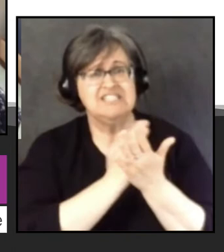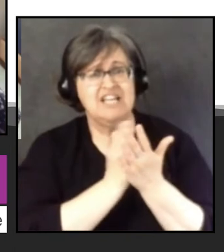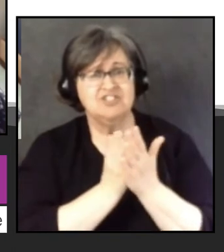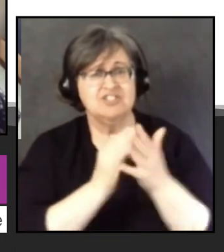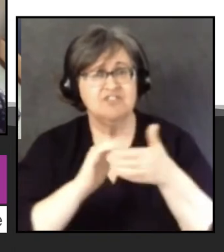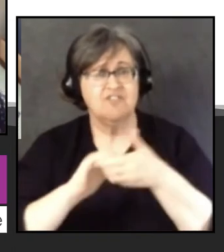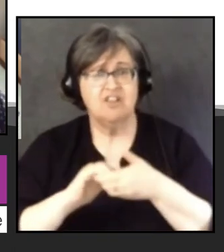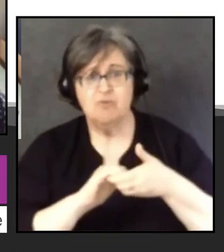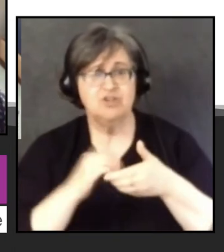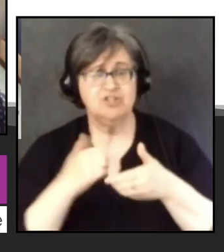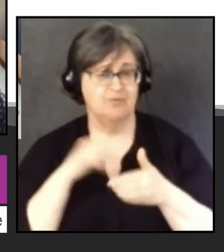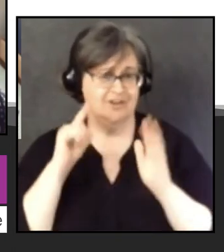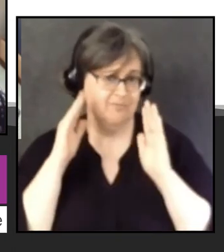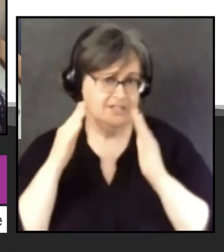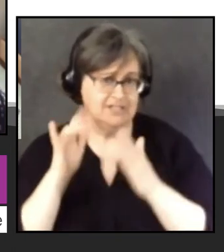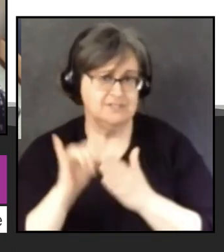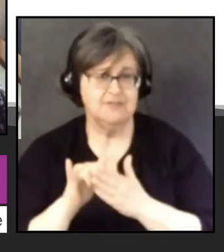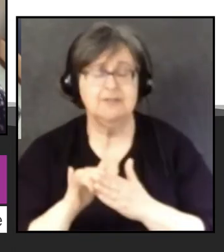slide, please.